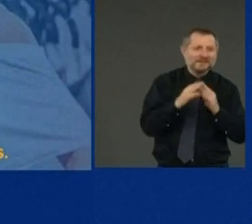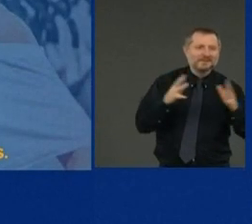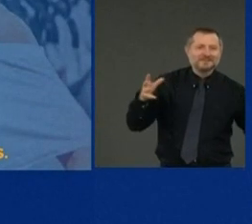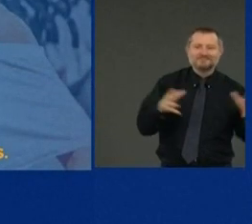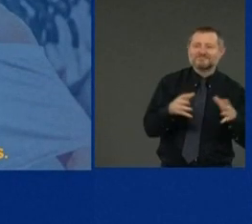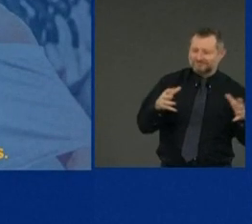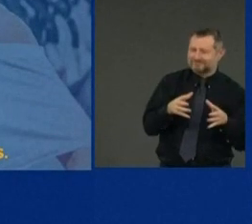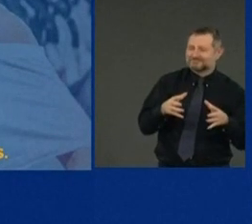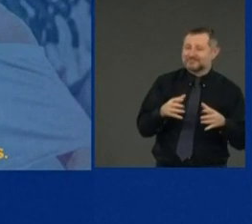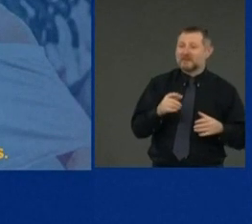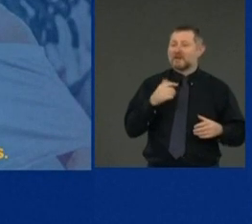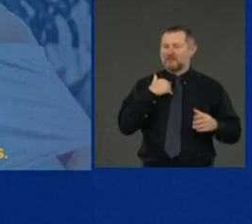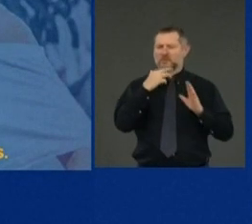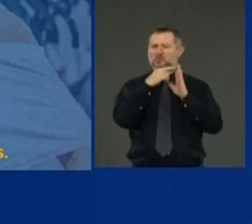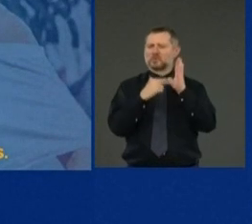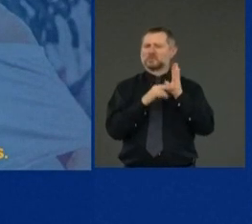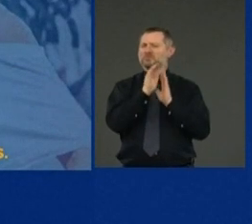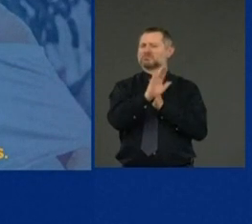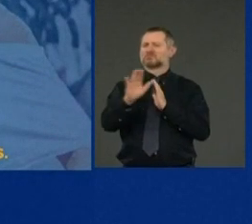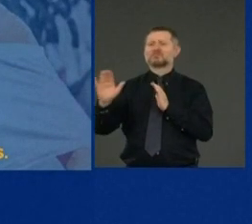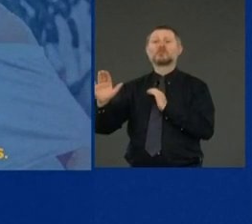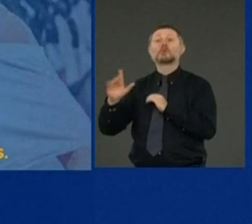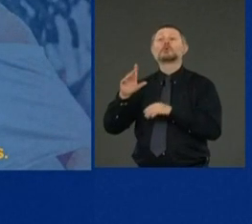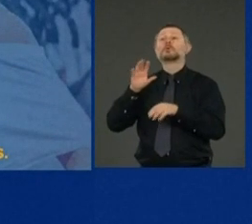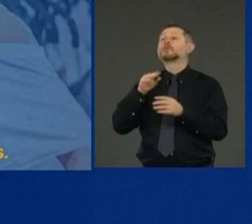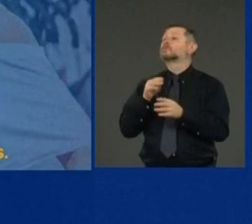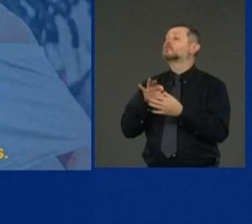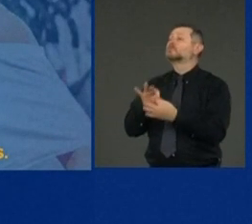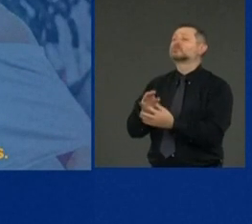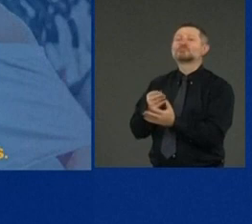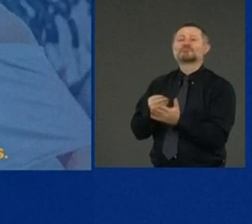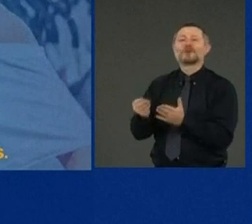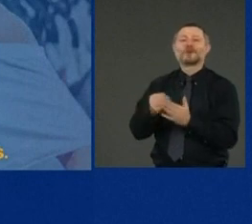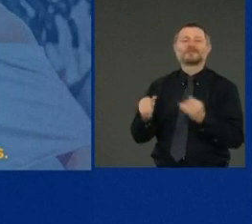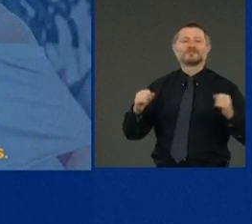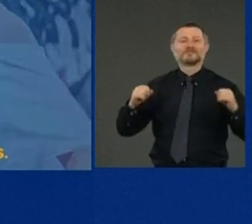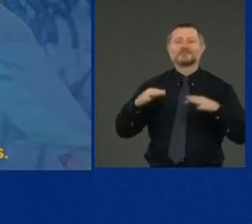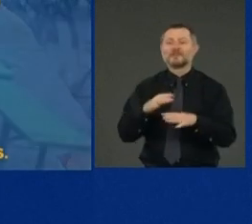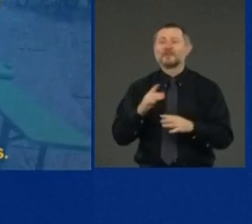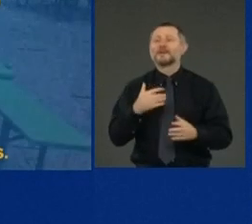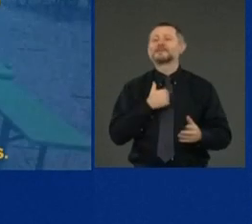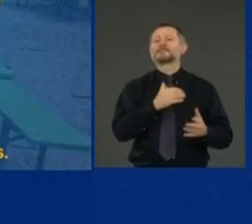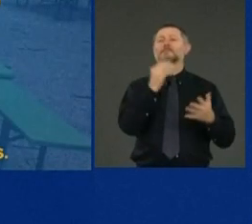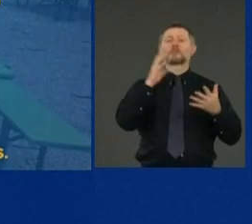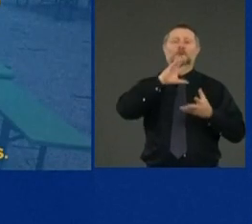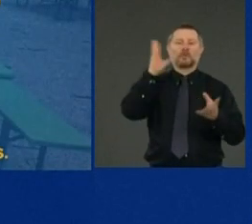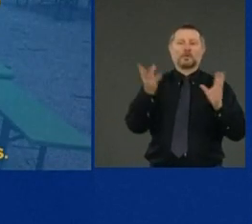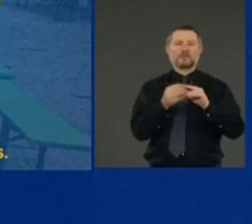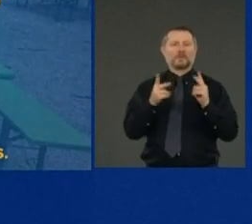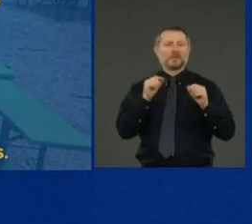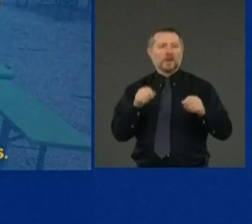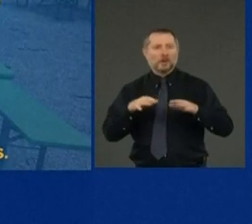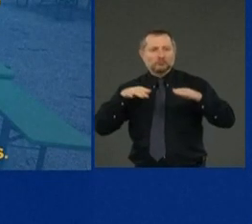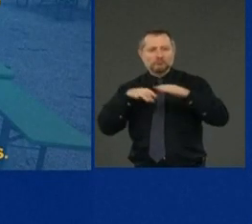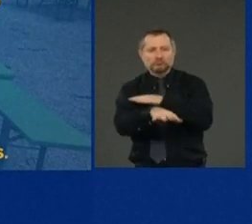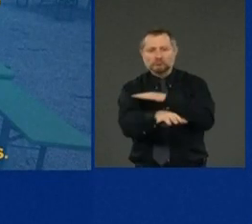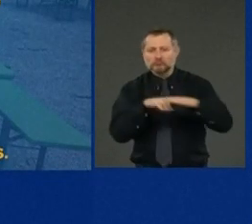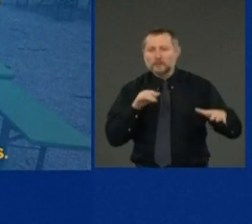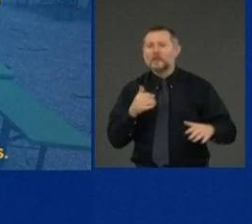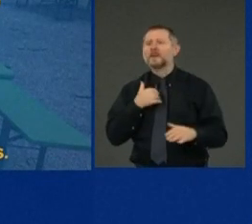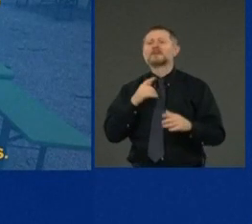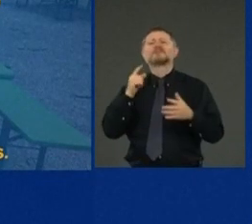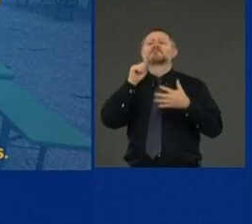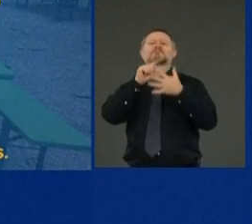rules. There's rules about retail shopping and how it works, and overall occupancy. We have done this in